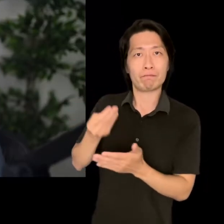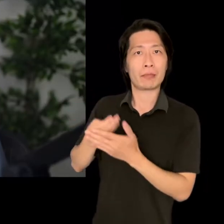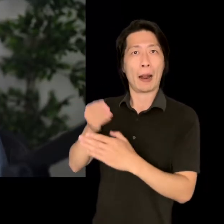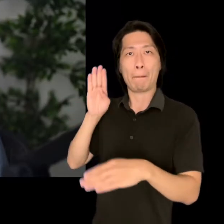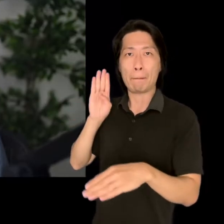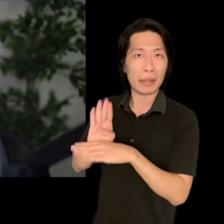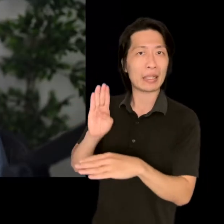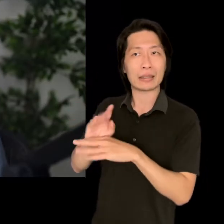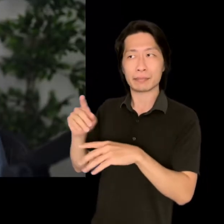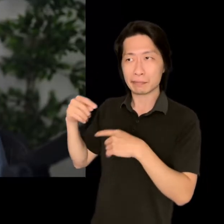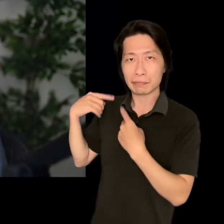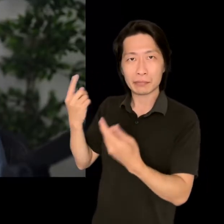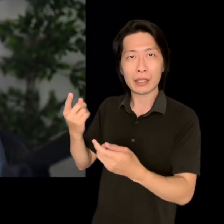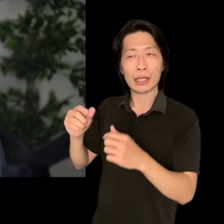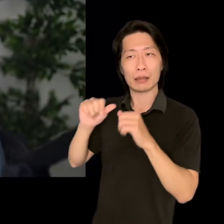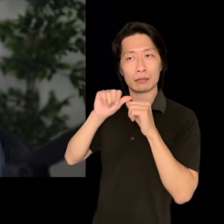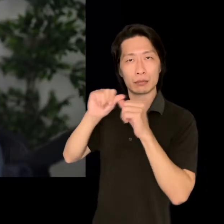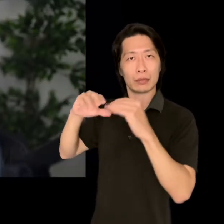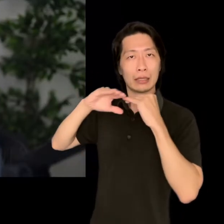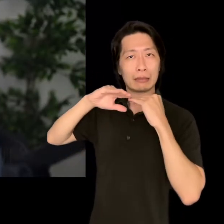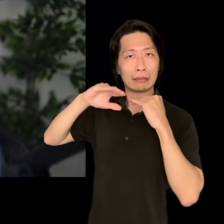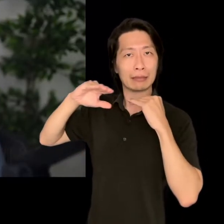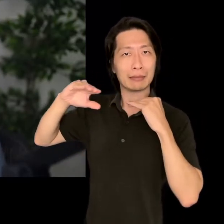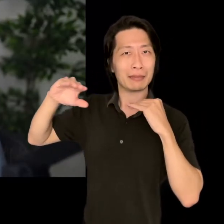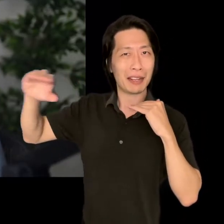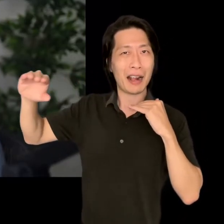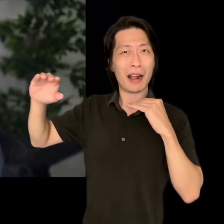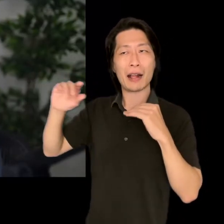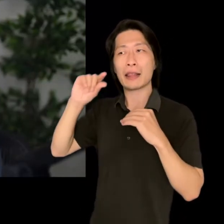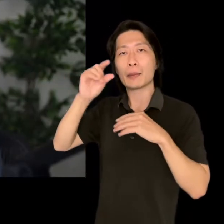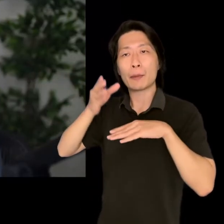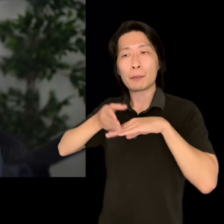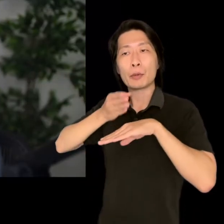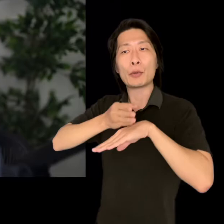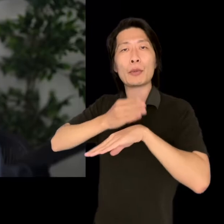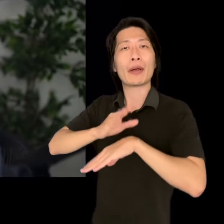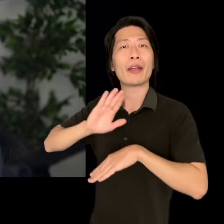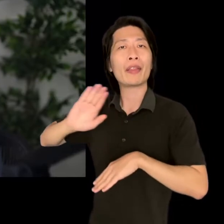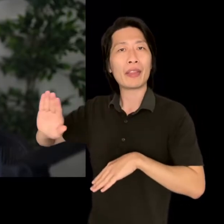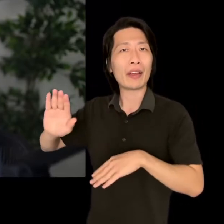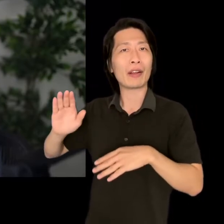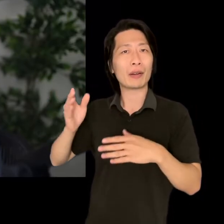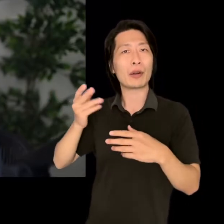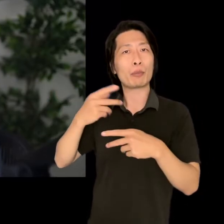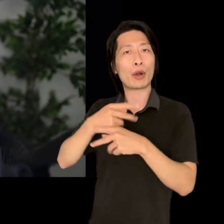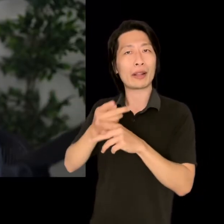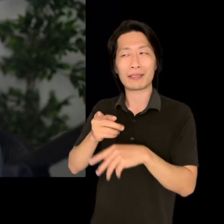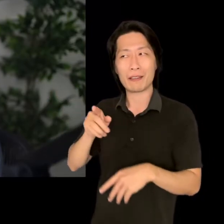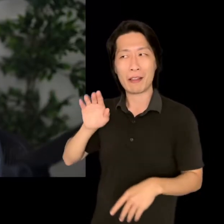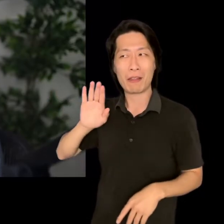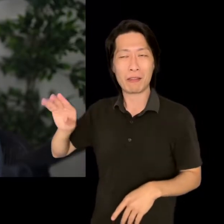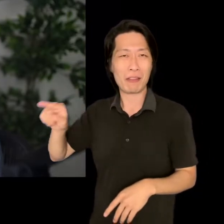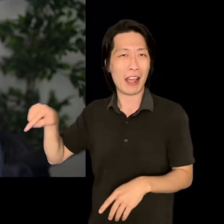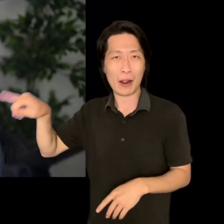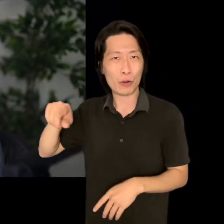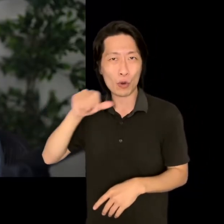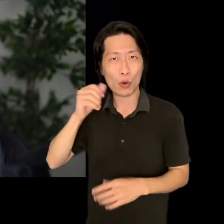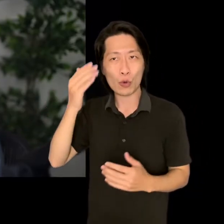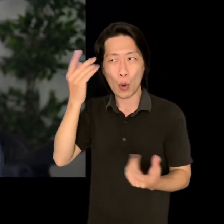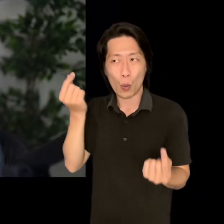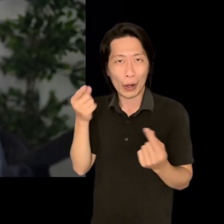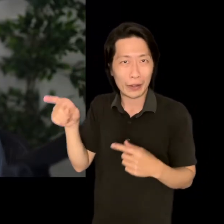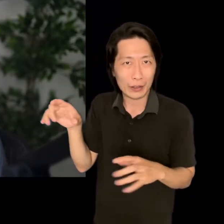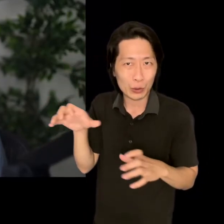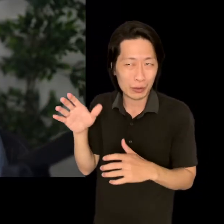company like VW, whose bread and butter is just to sustain, right? Make tiny, marginal, incremental improvements to their